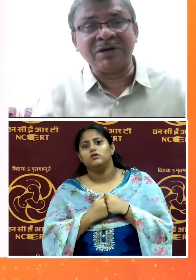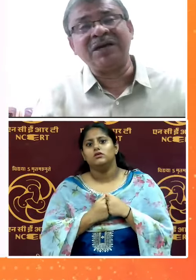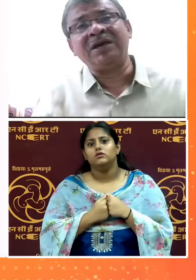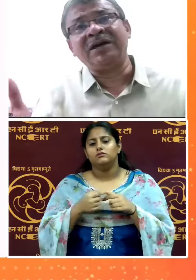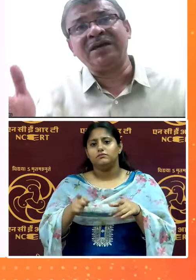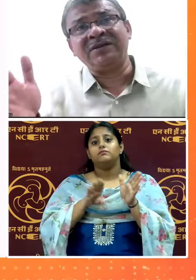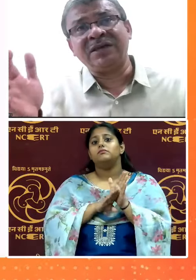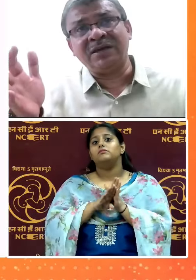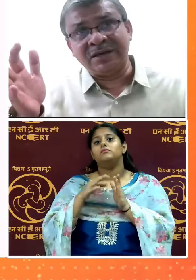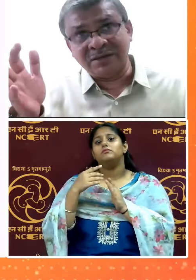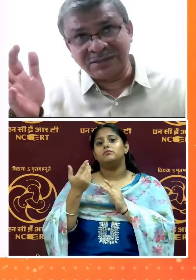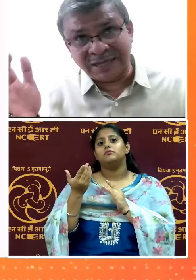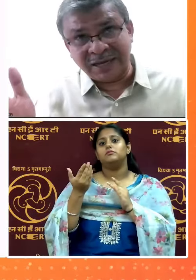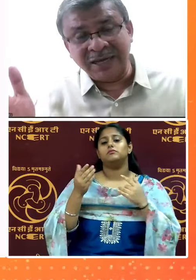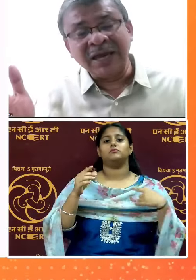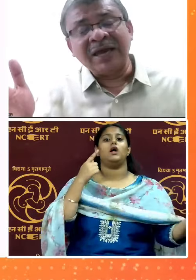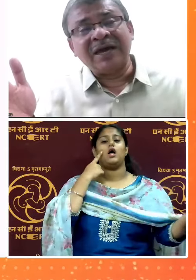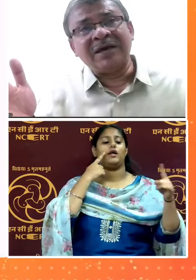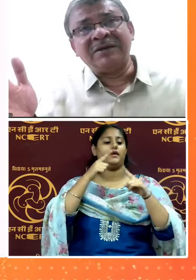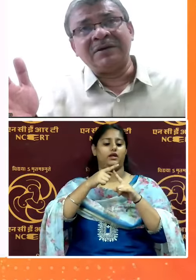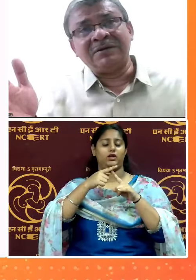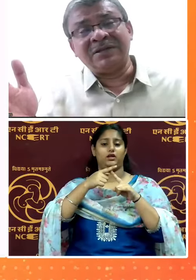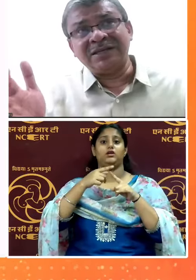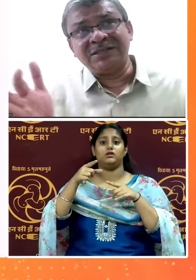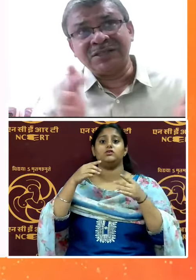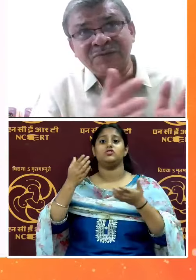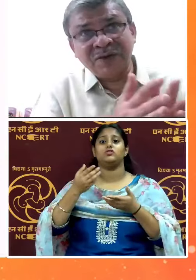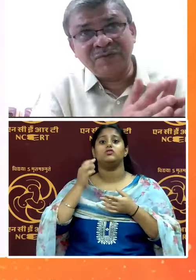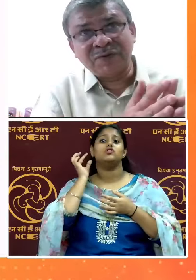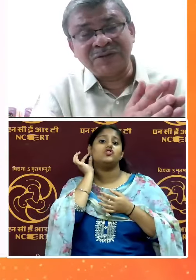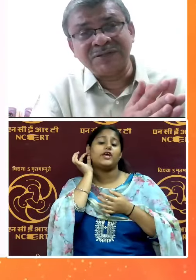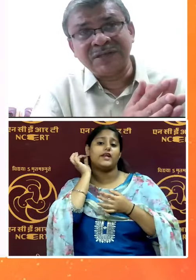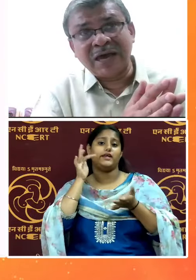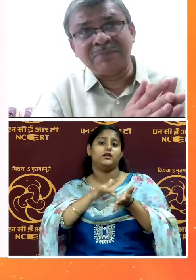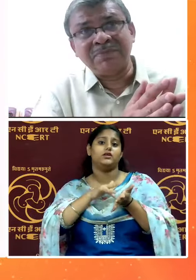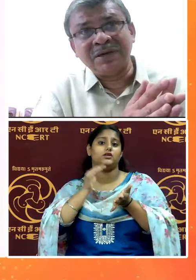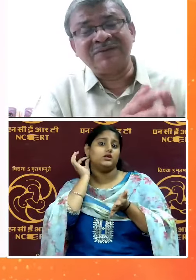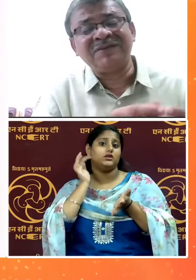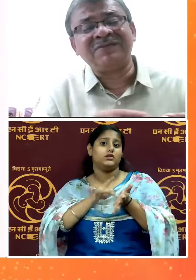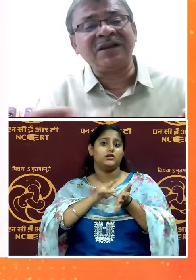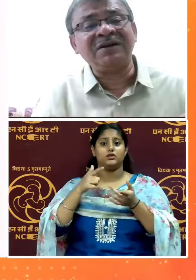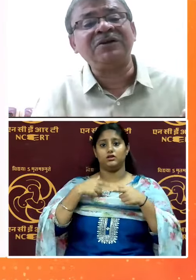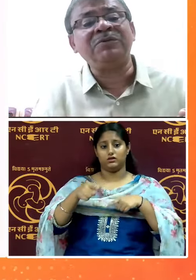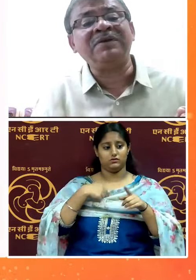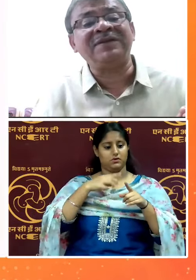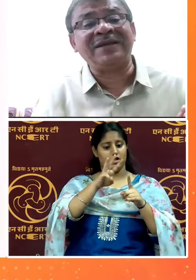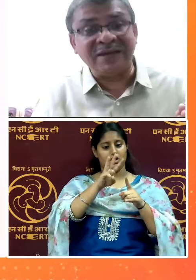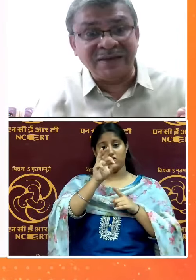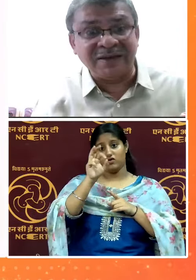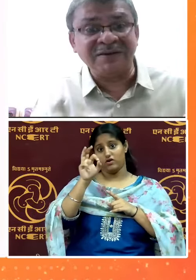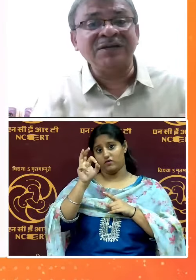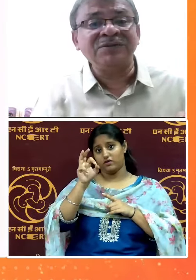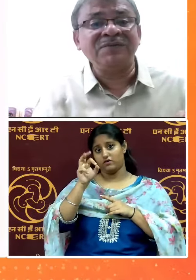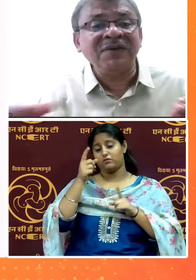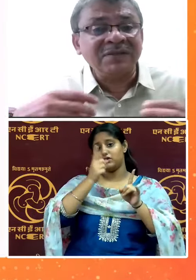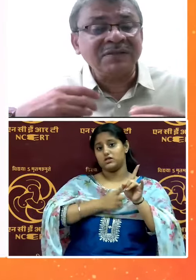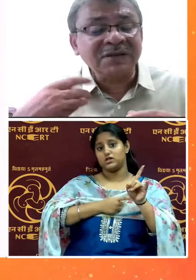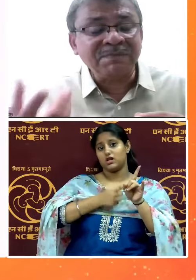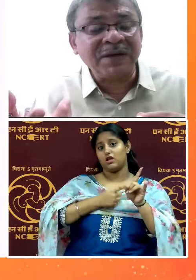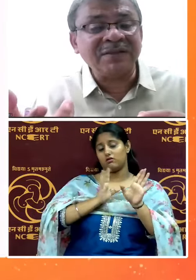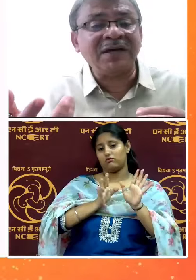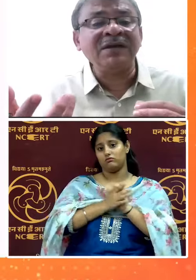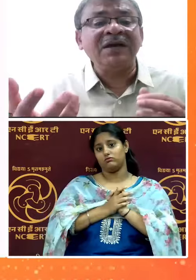developed by IIT Chennai, and the license fee for this app is just 300 rupees in a year. So if